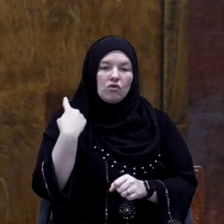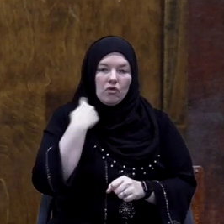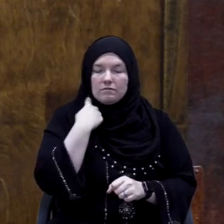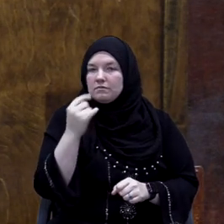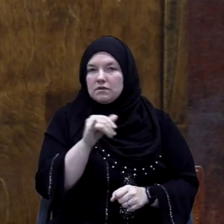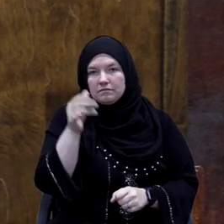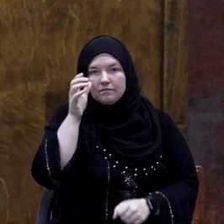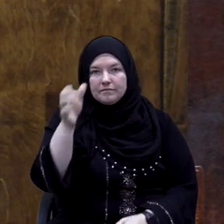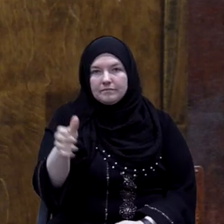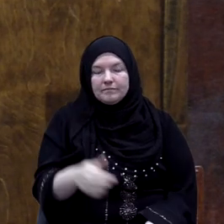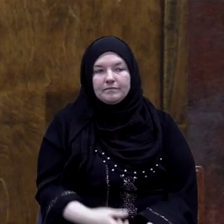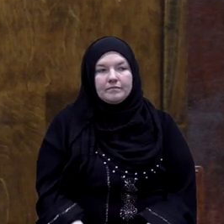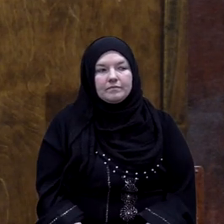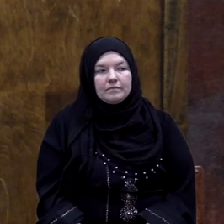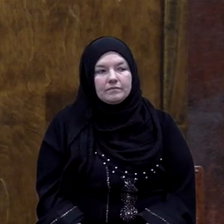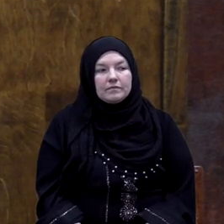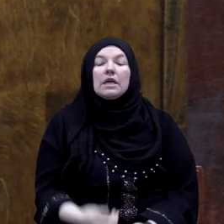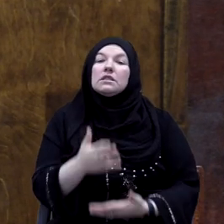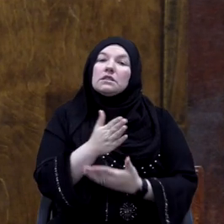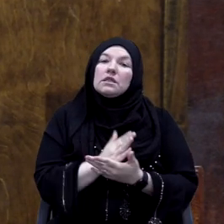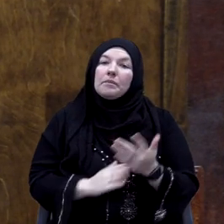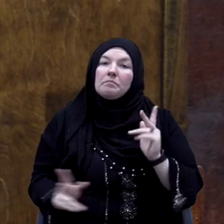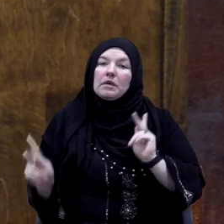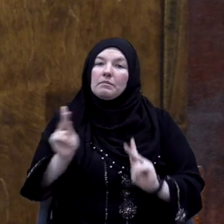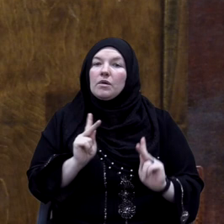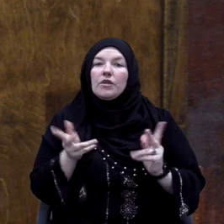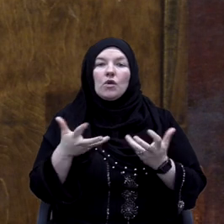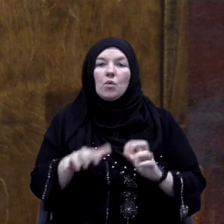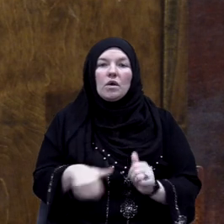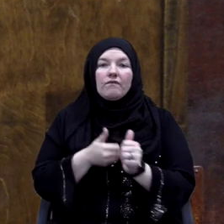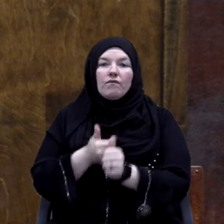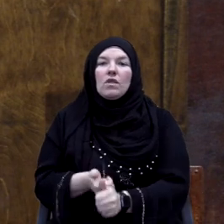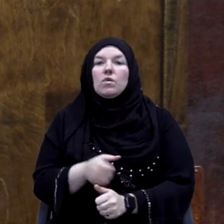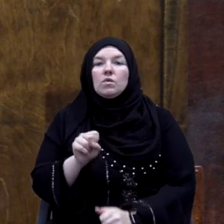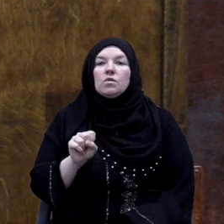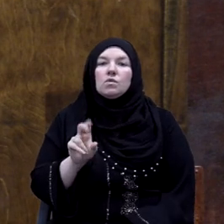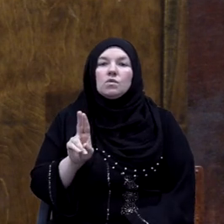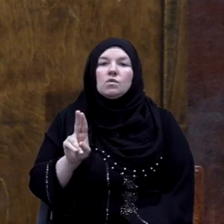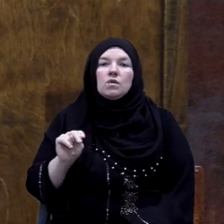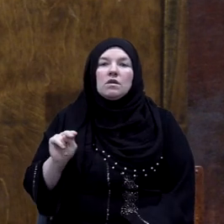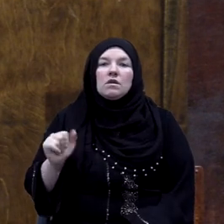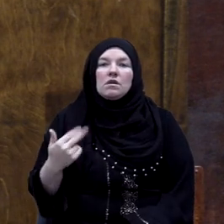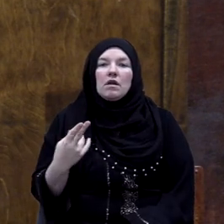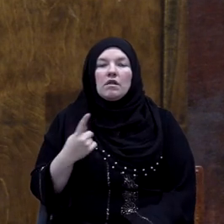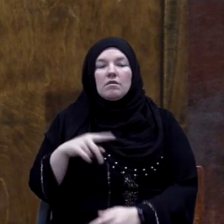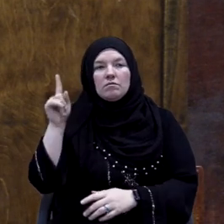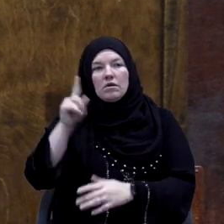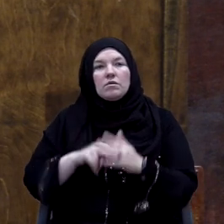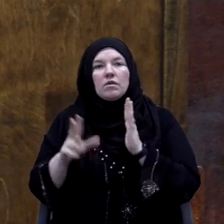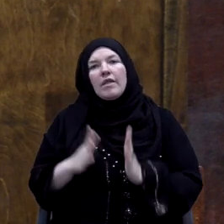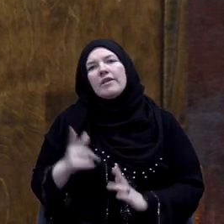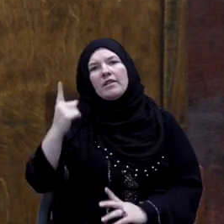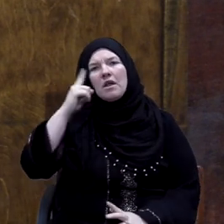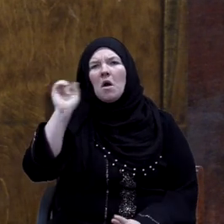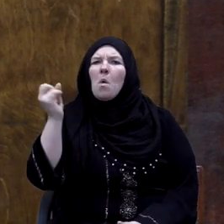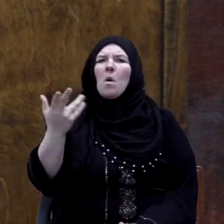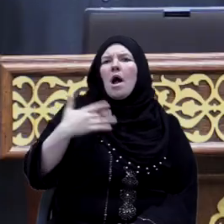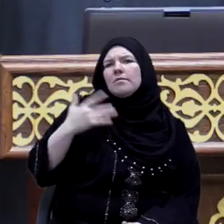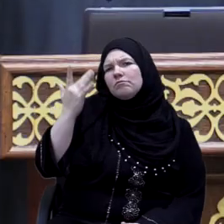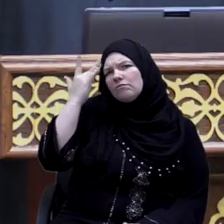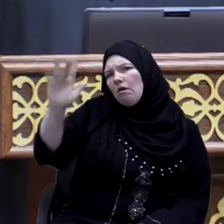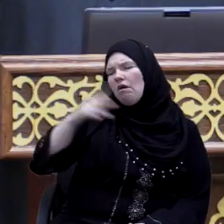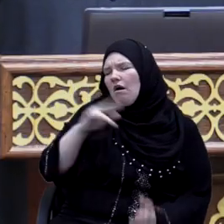same. But some people still, they don't want to follow the sunnah. And they think because they are smarter than everybody